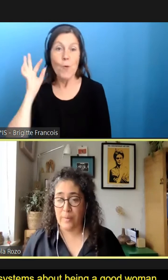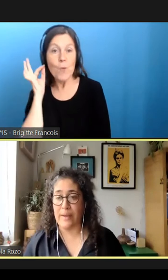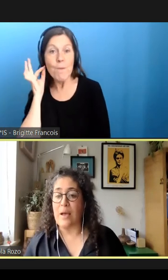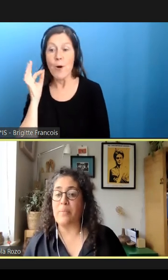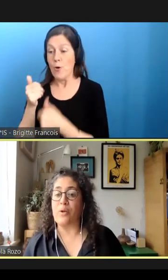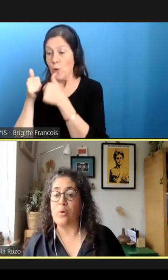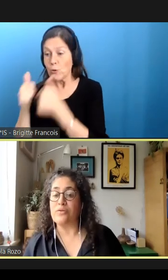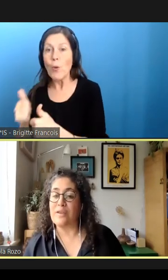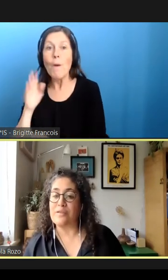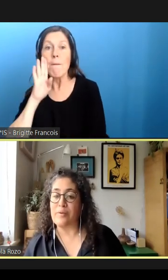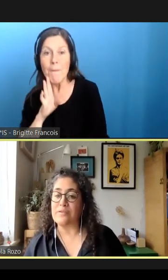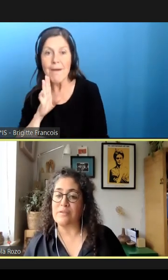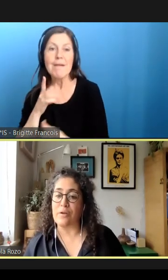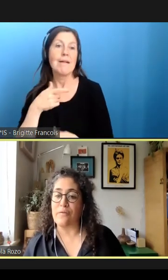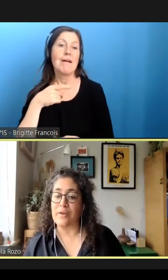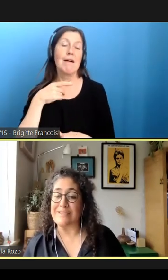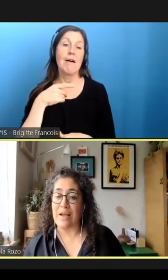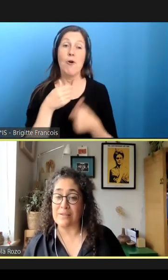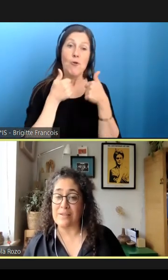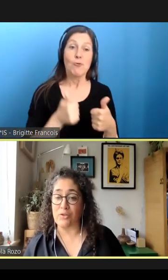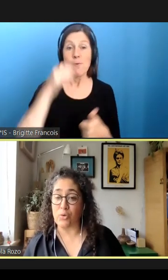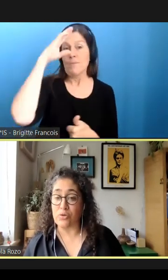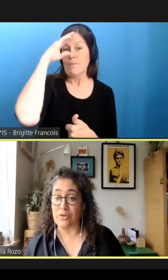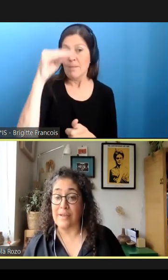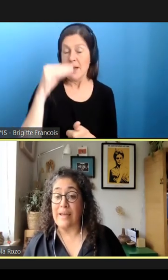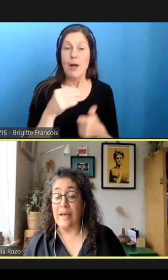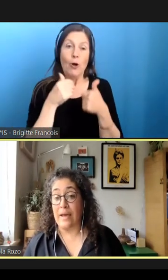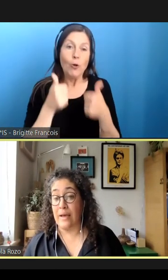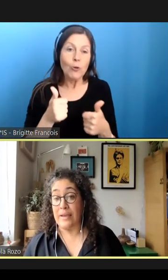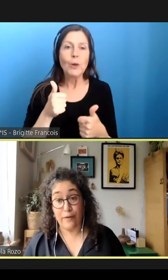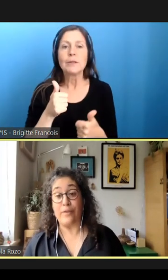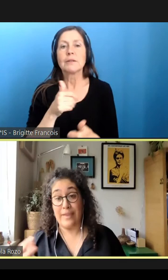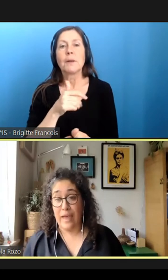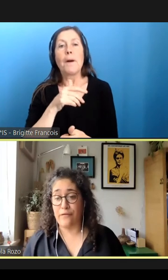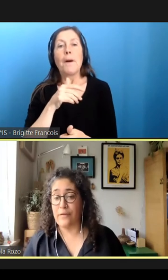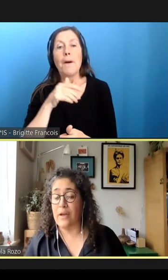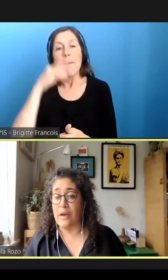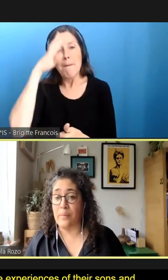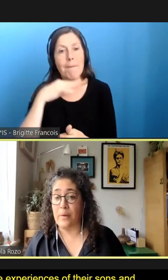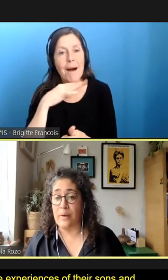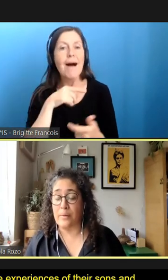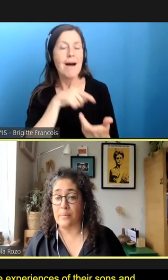and women, but also the experiences of their sons and daughters, even deaf